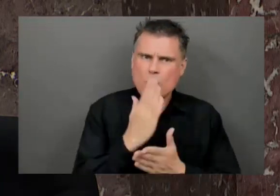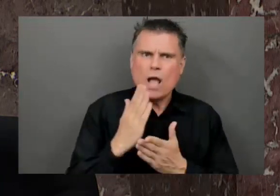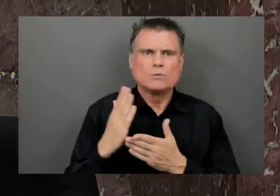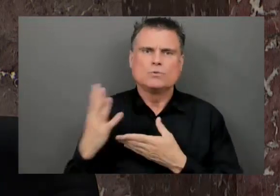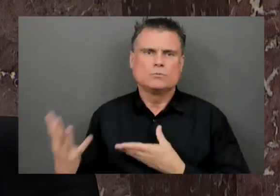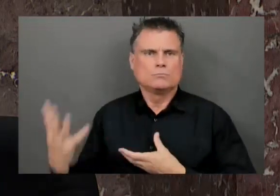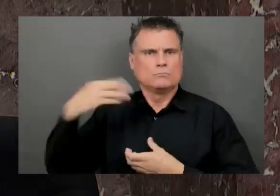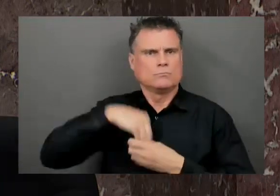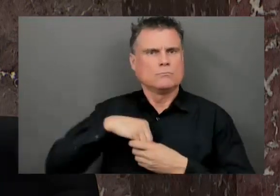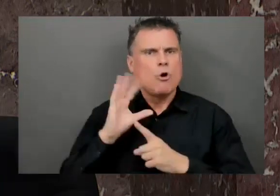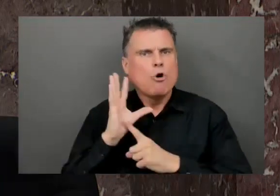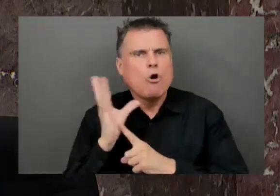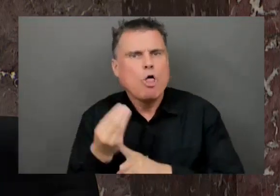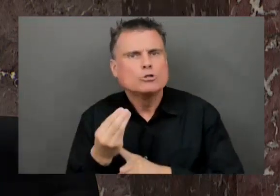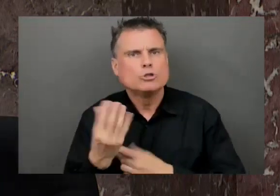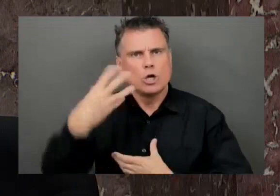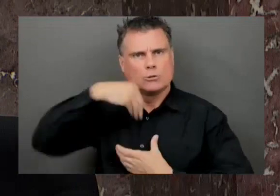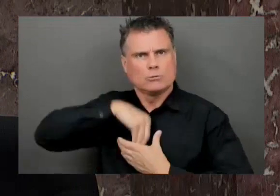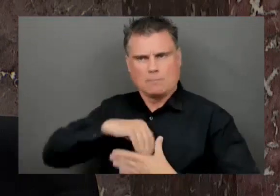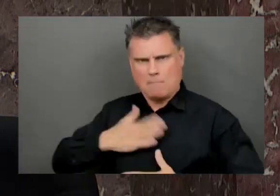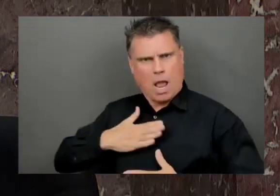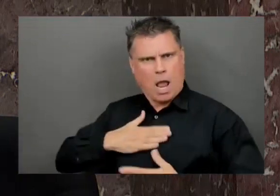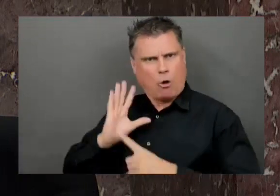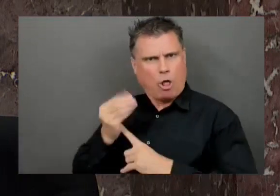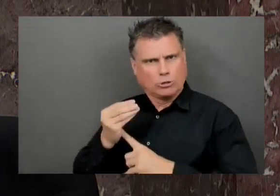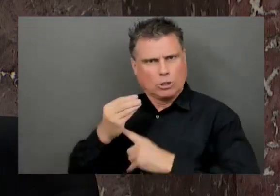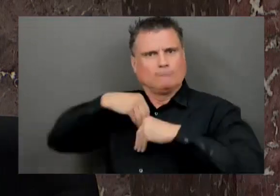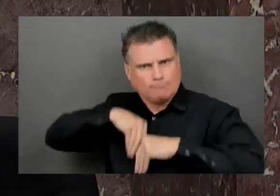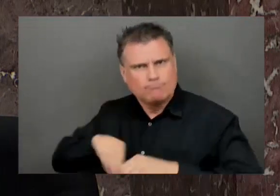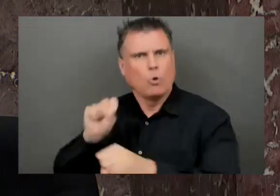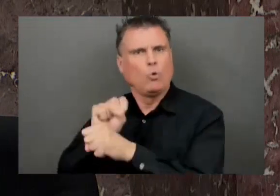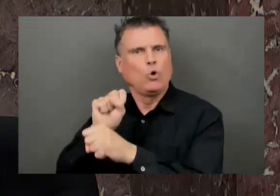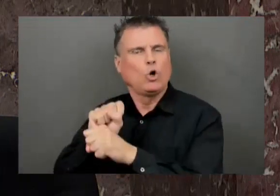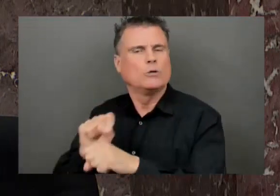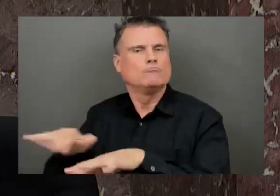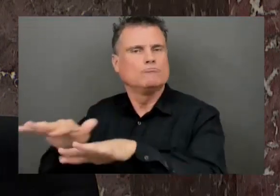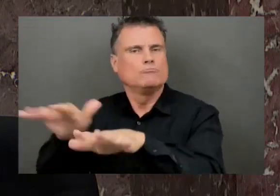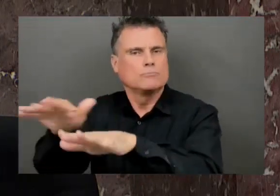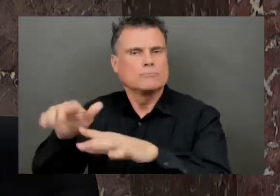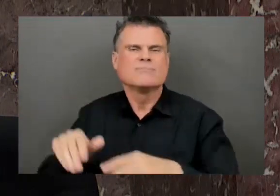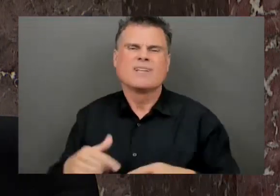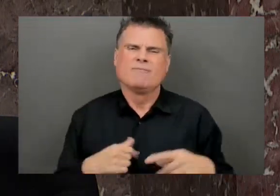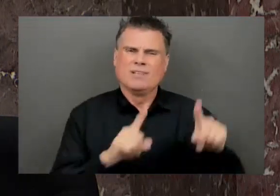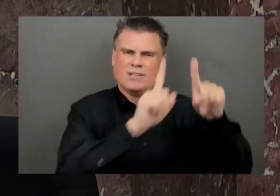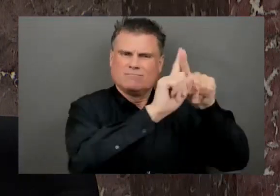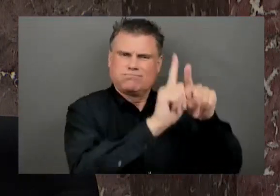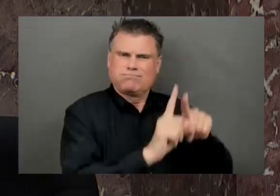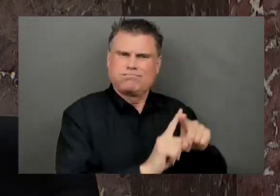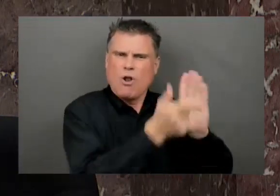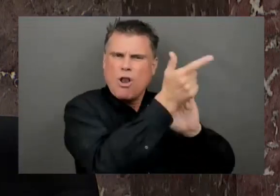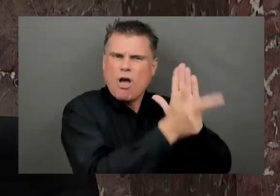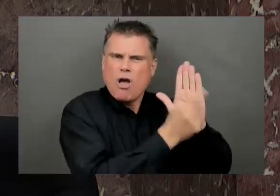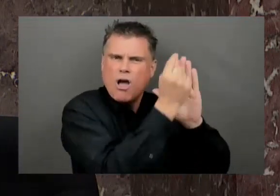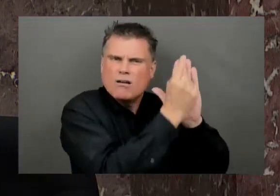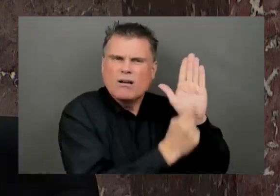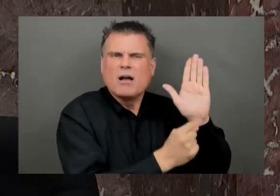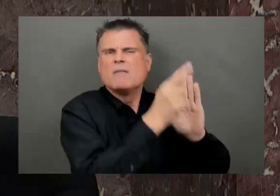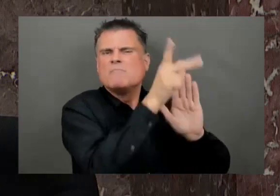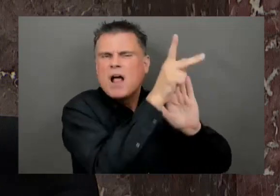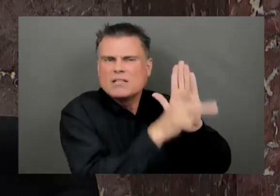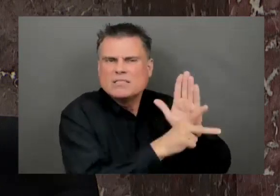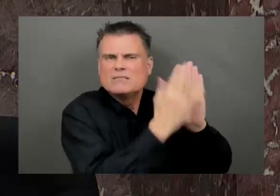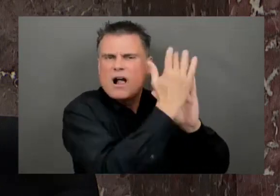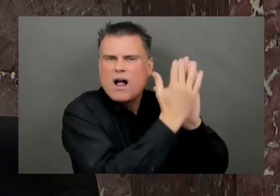and the recommendations outlined in the In Plain Sight addressing Indigenous-specific racism in and discrimination